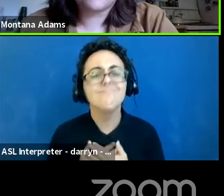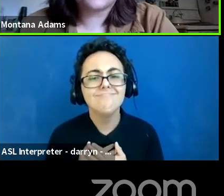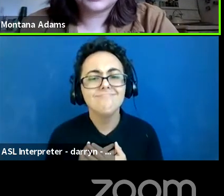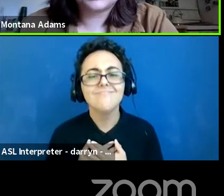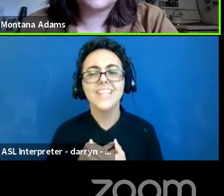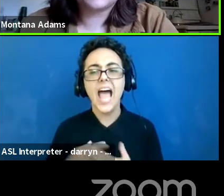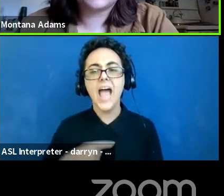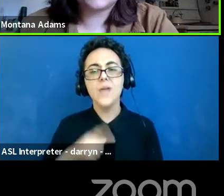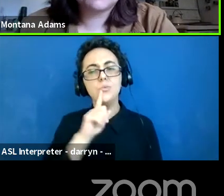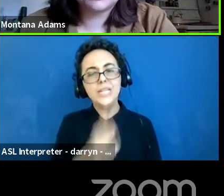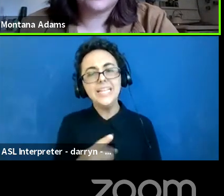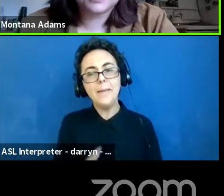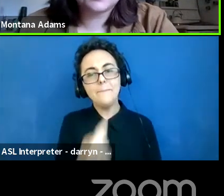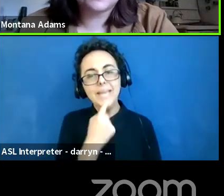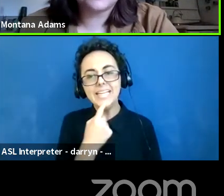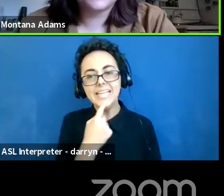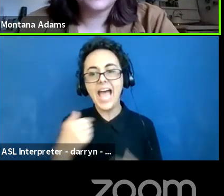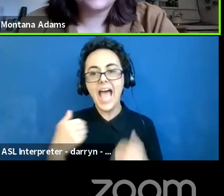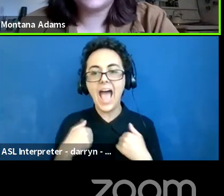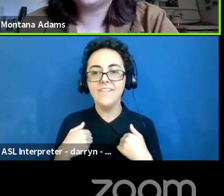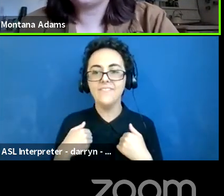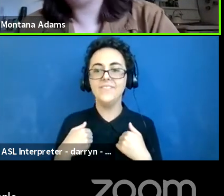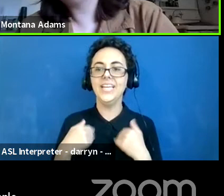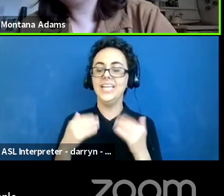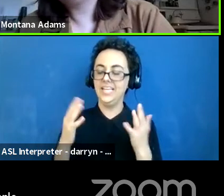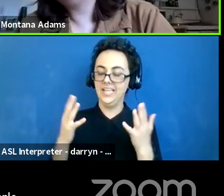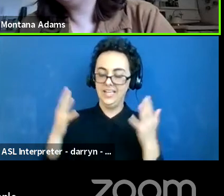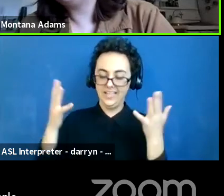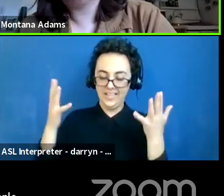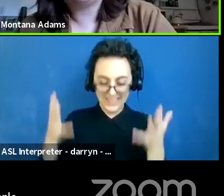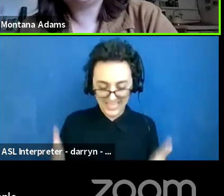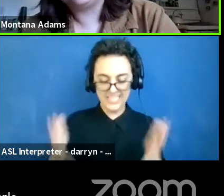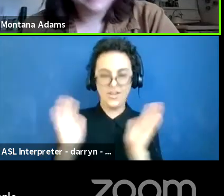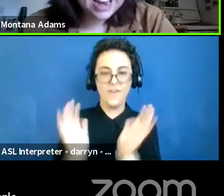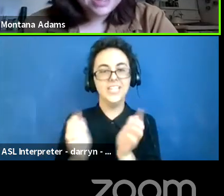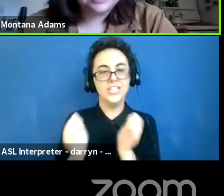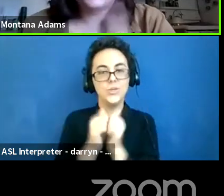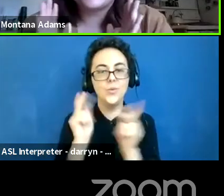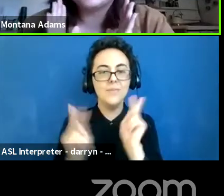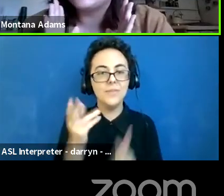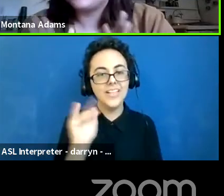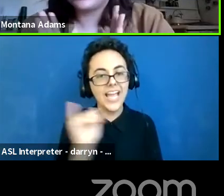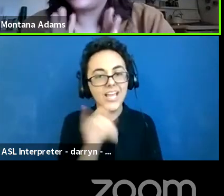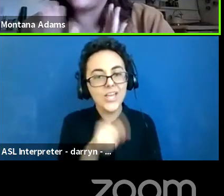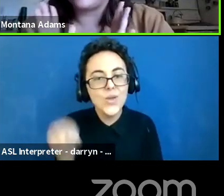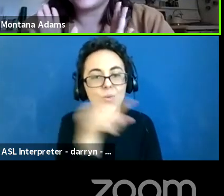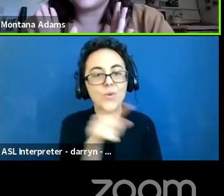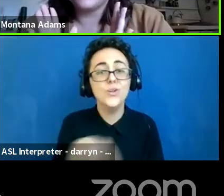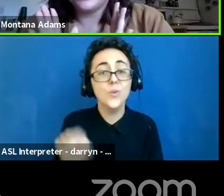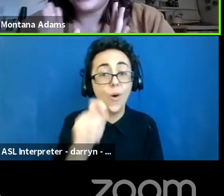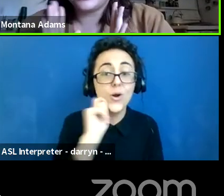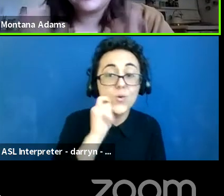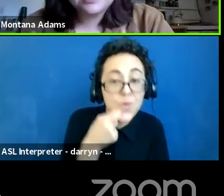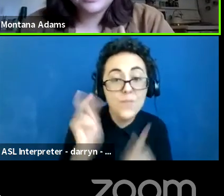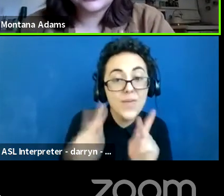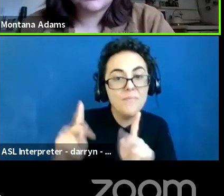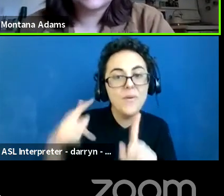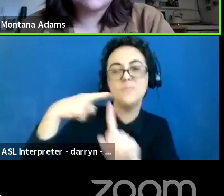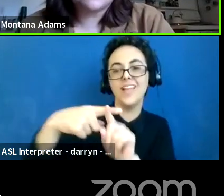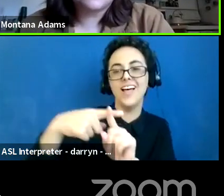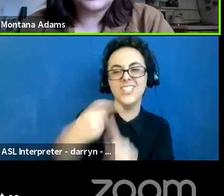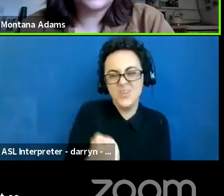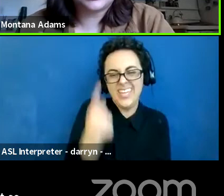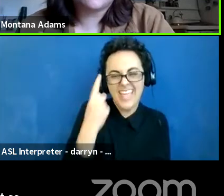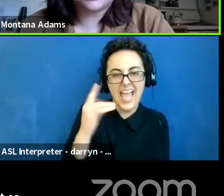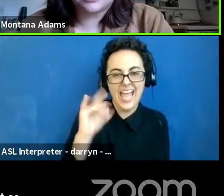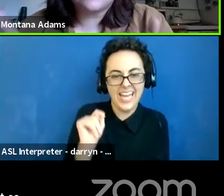these conversations with people like you. You guys are all so cool and you guys get it. Like, that's so, like, awesome. And I think, like, especially